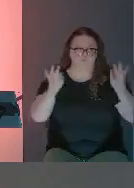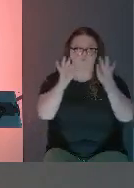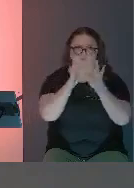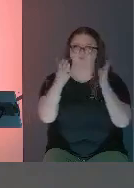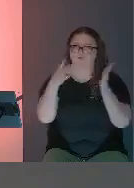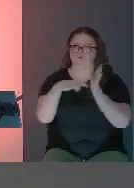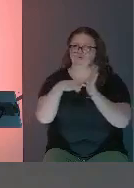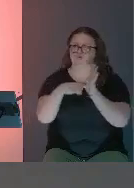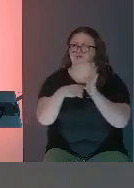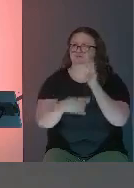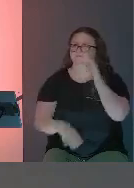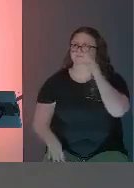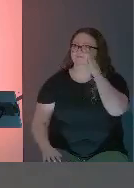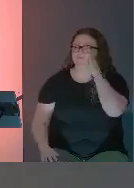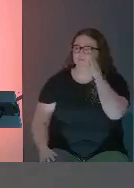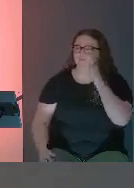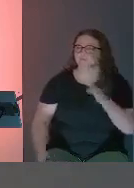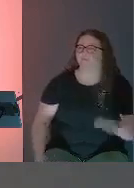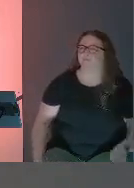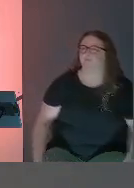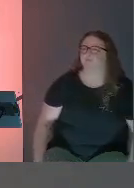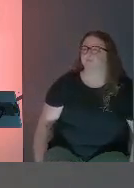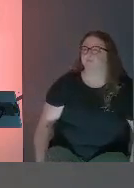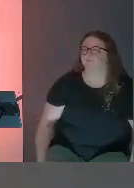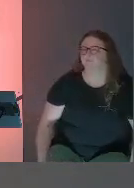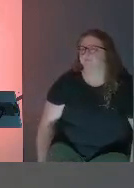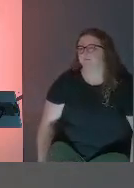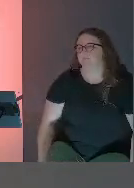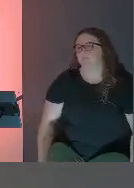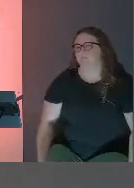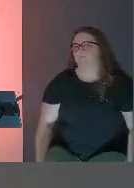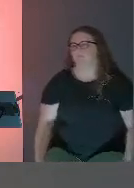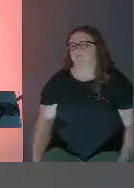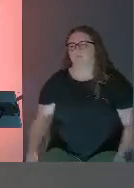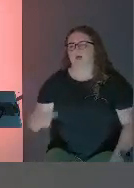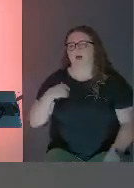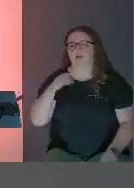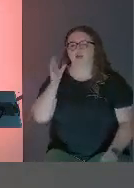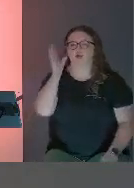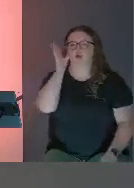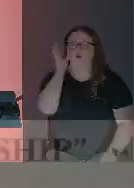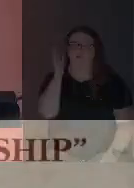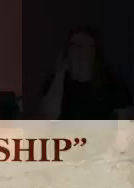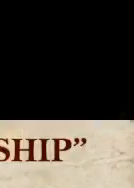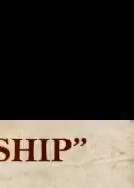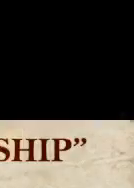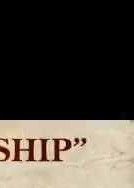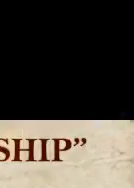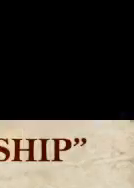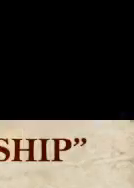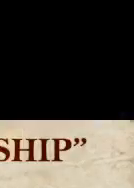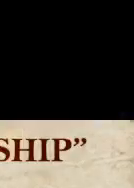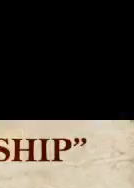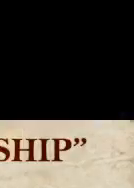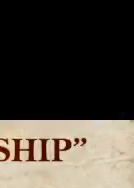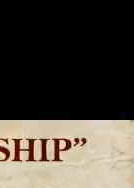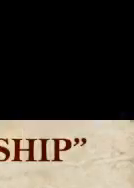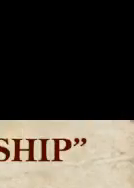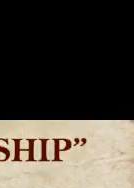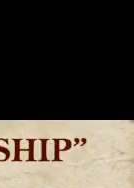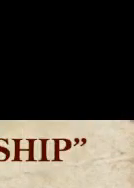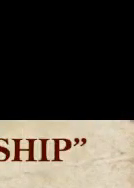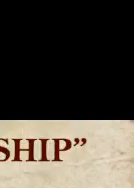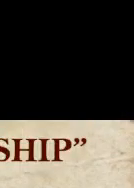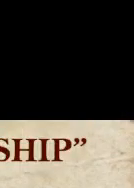represents. You know, I heard a comedian say just the other day, I thought this was kind of cool,